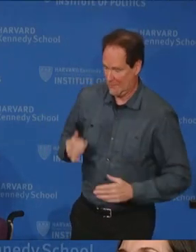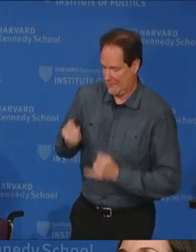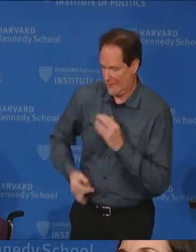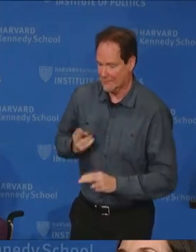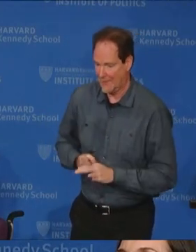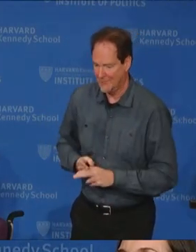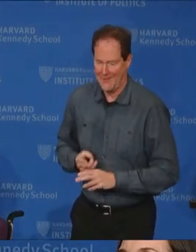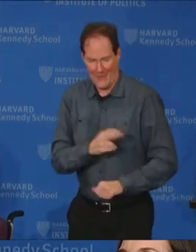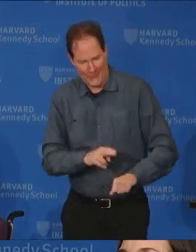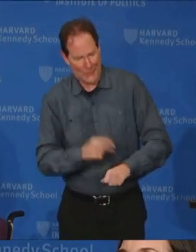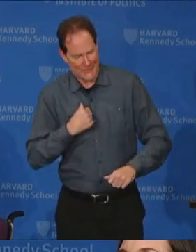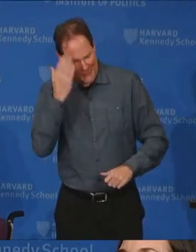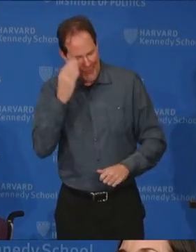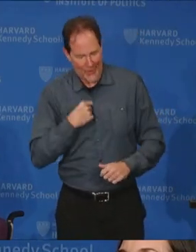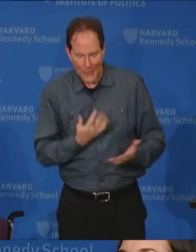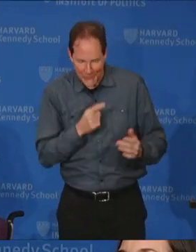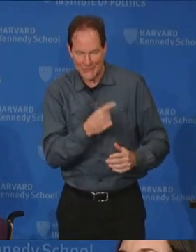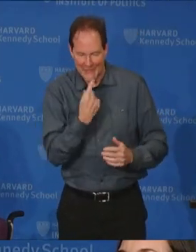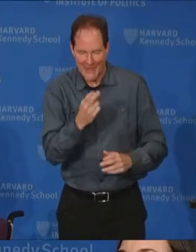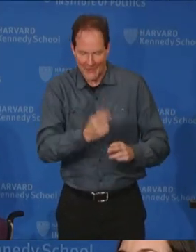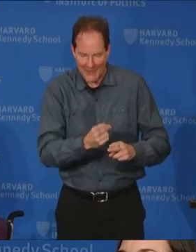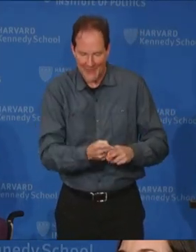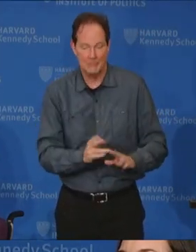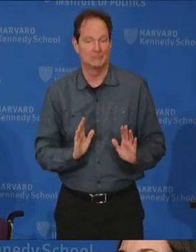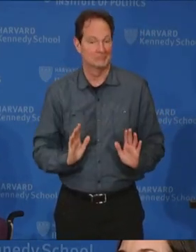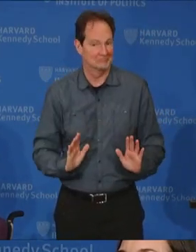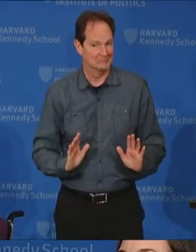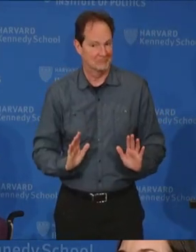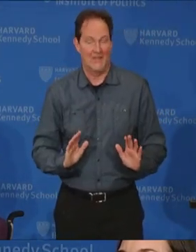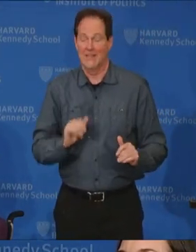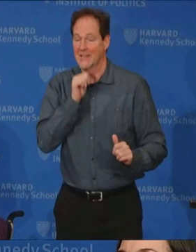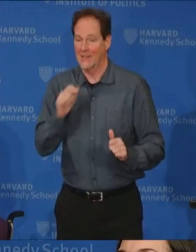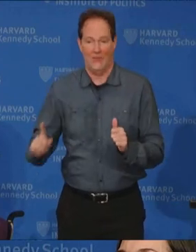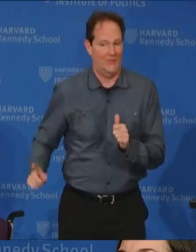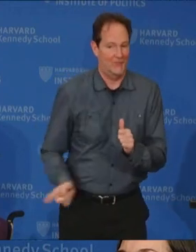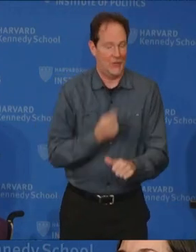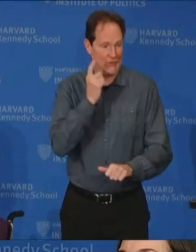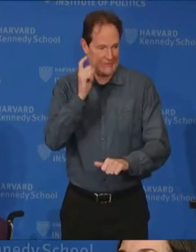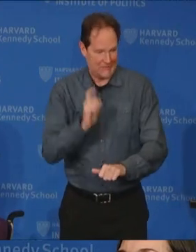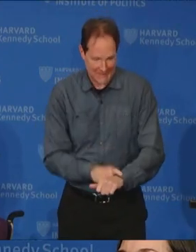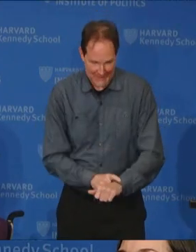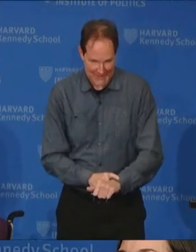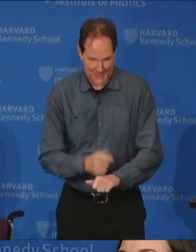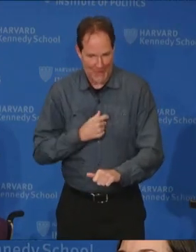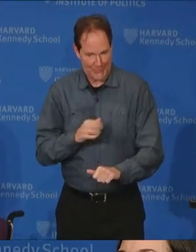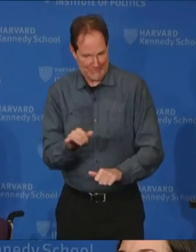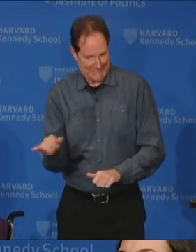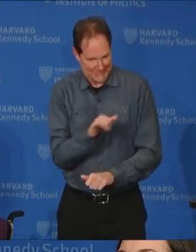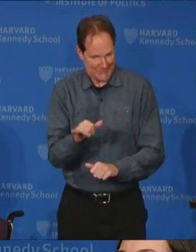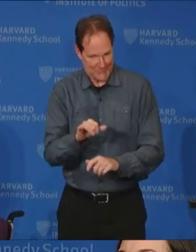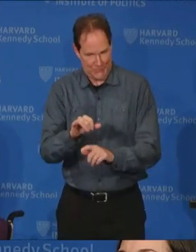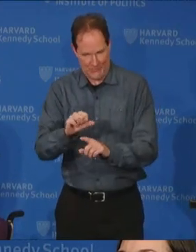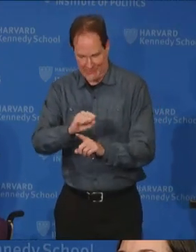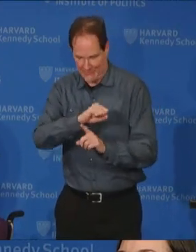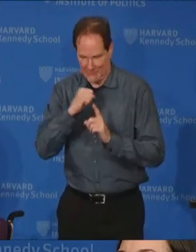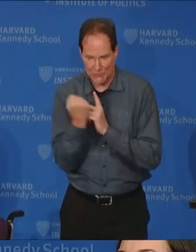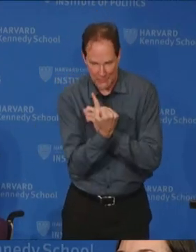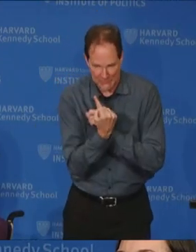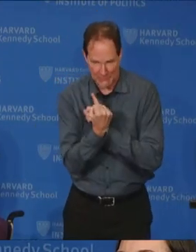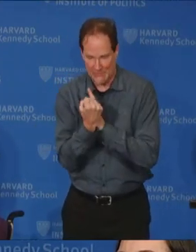name. But this is not the first time I was in a similar situation, similar setting, similar